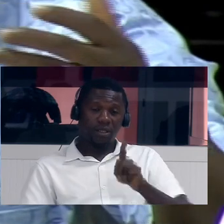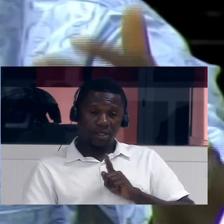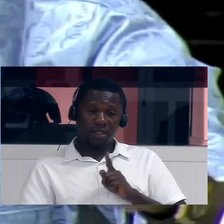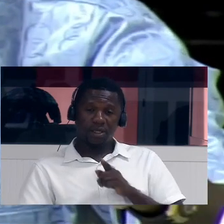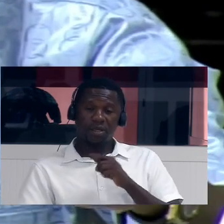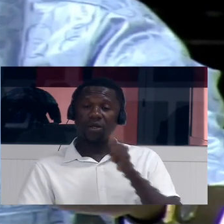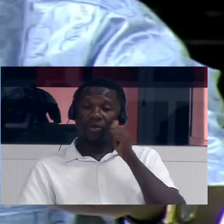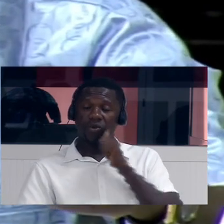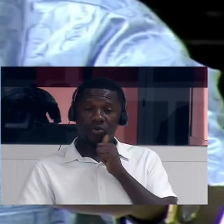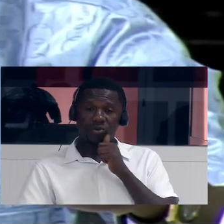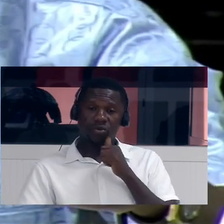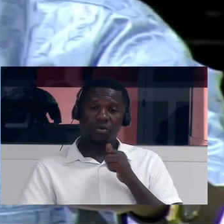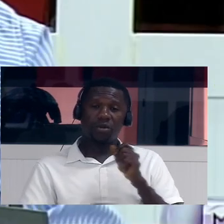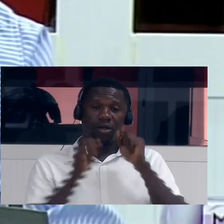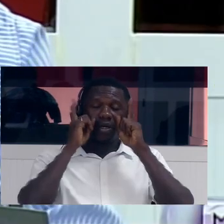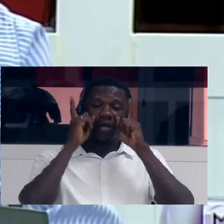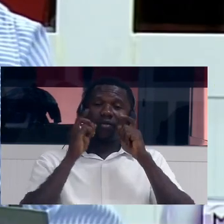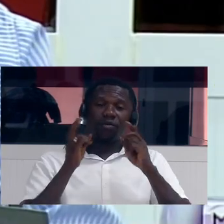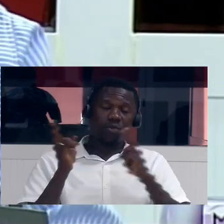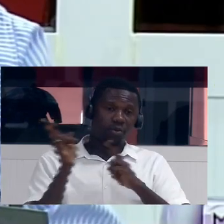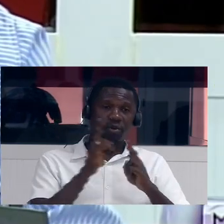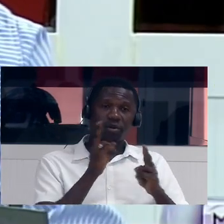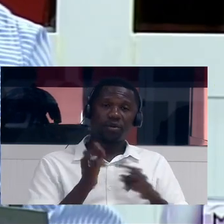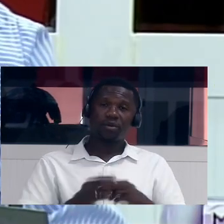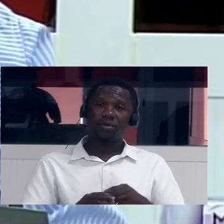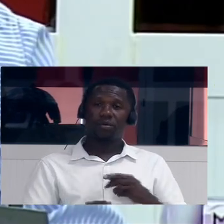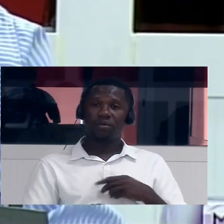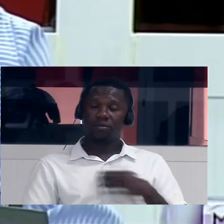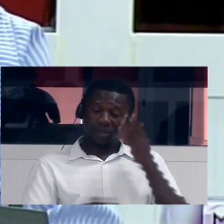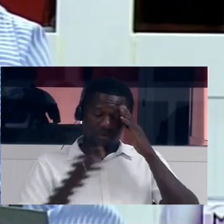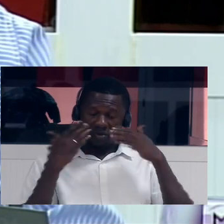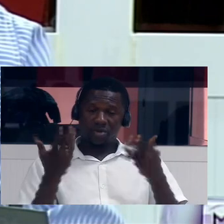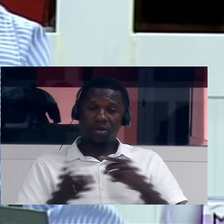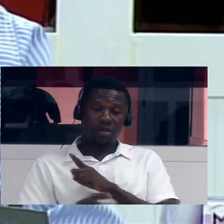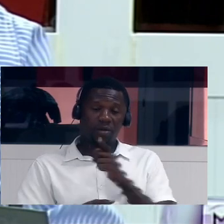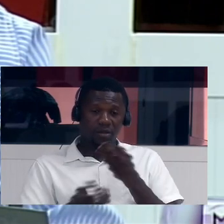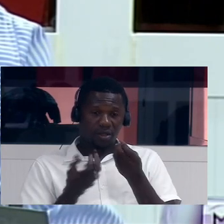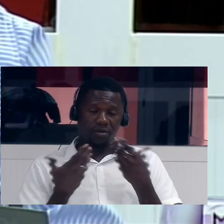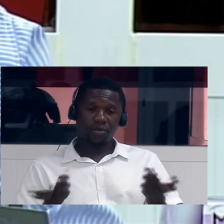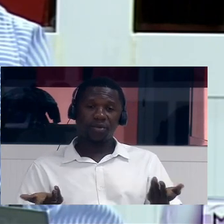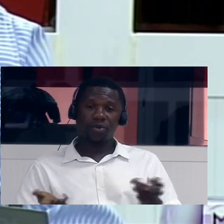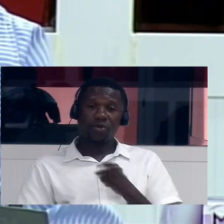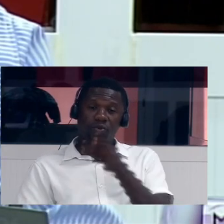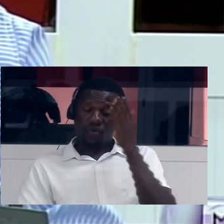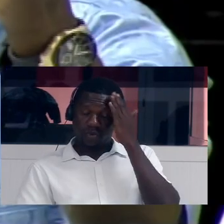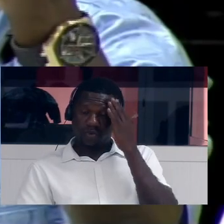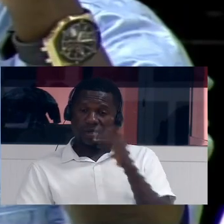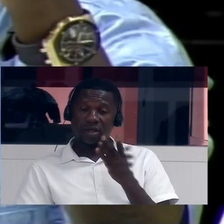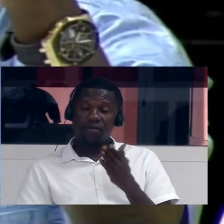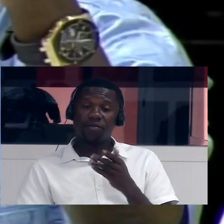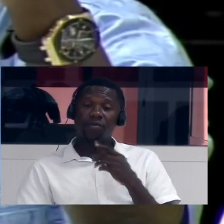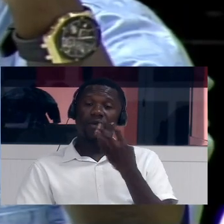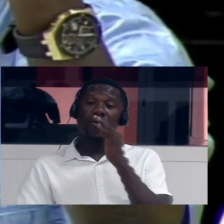used live ammunition? No, I cannot suggest that. Let them tell me. Do you know whether, in fact, your forces used